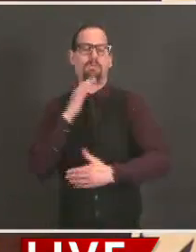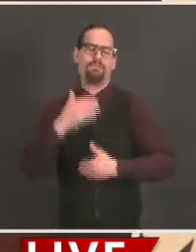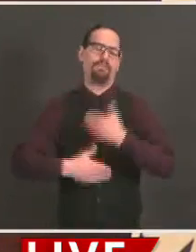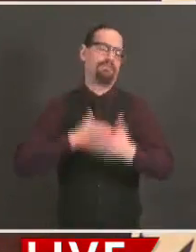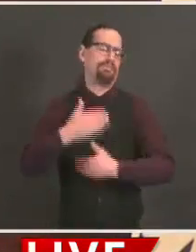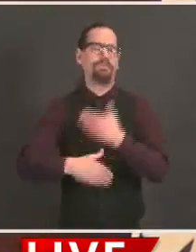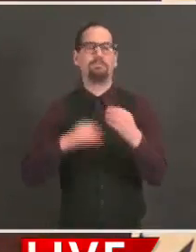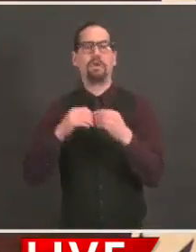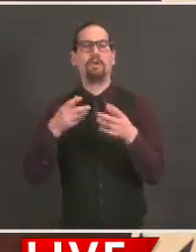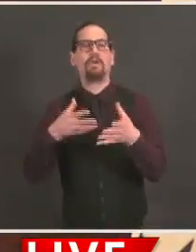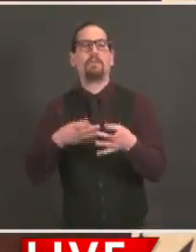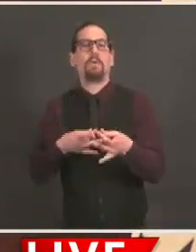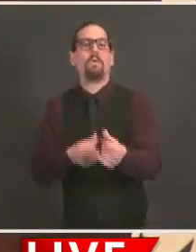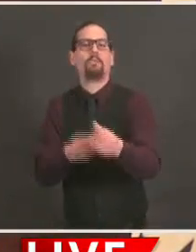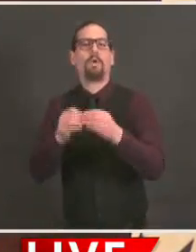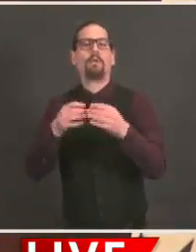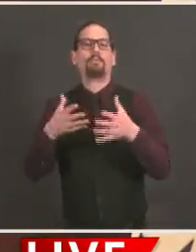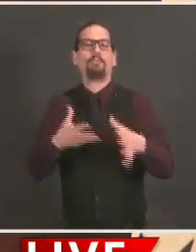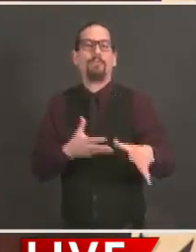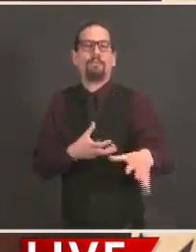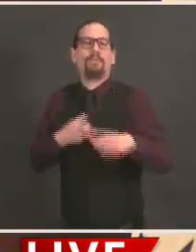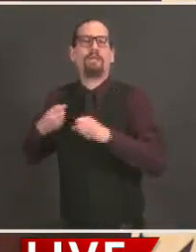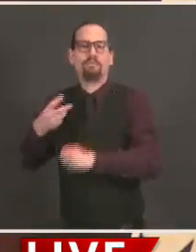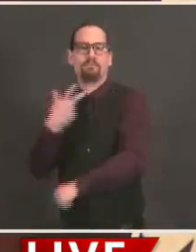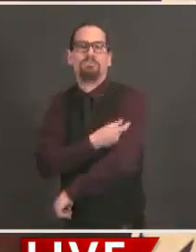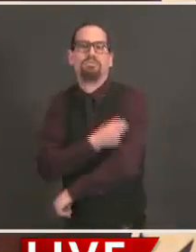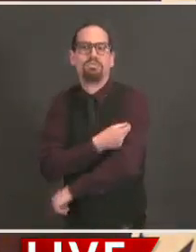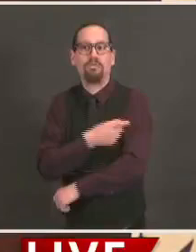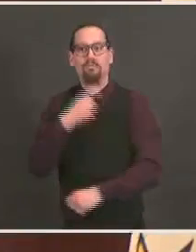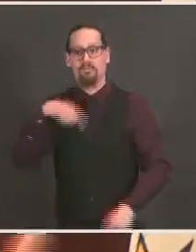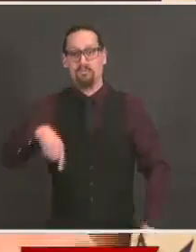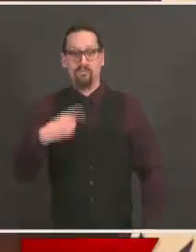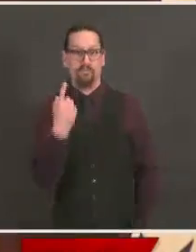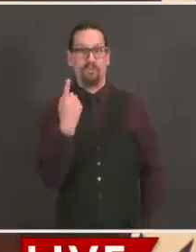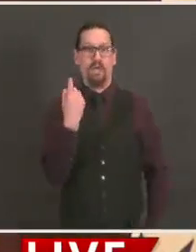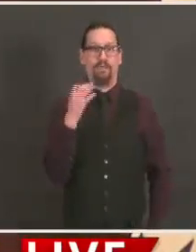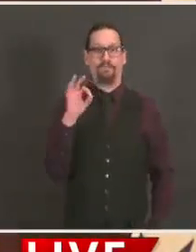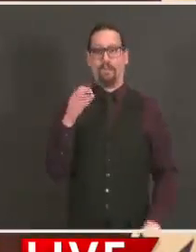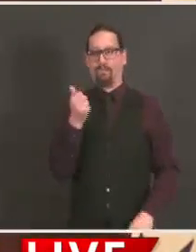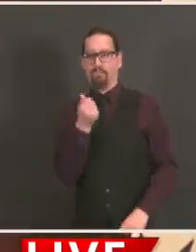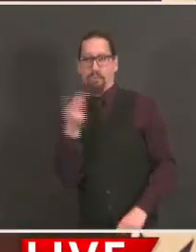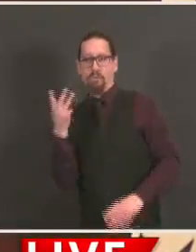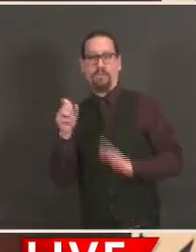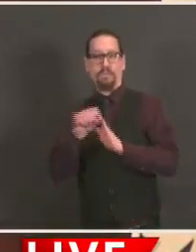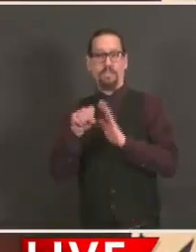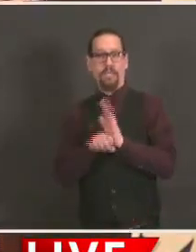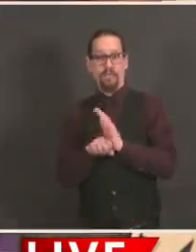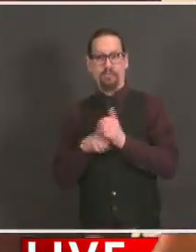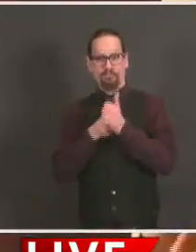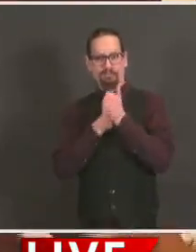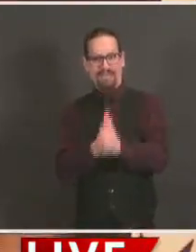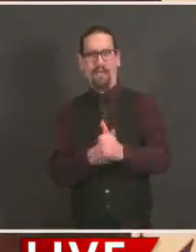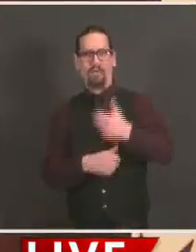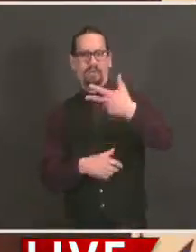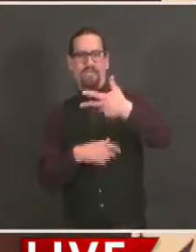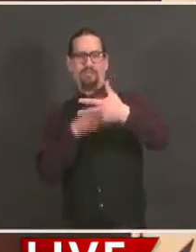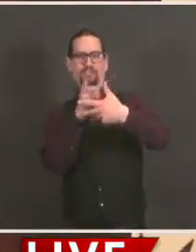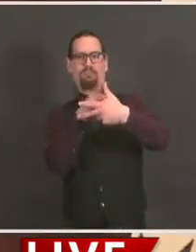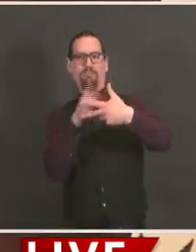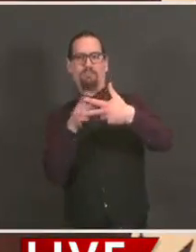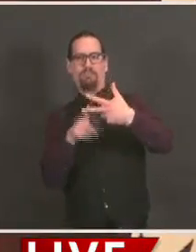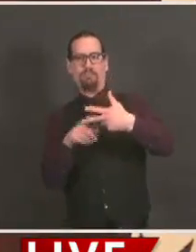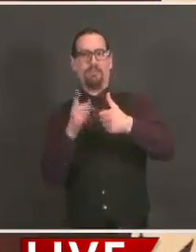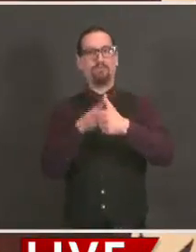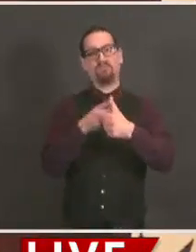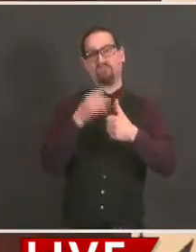layers at doing that so that we can cover from a variety of perspectives. The pharmacies, the